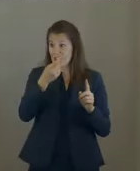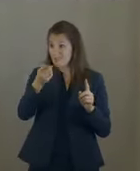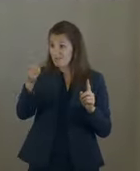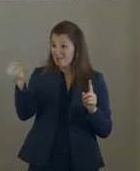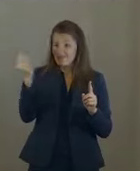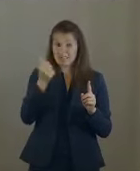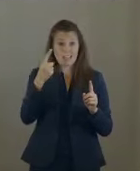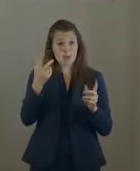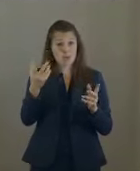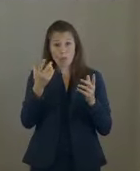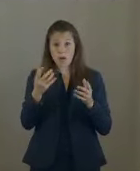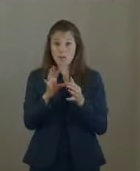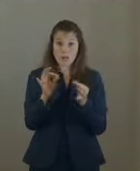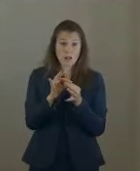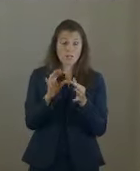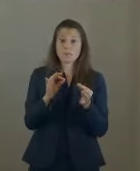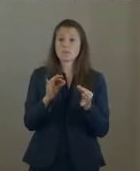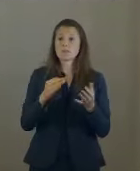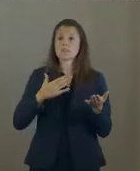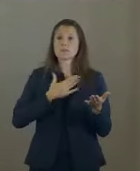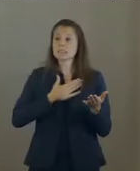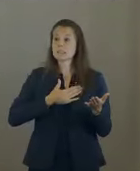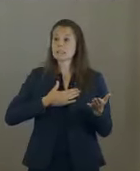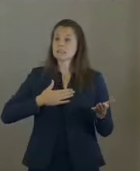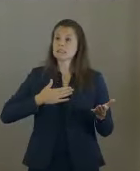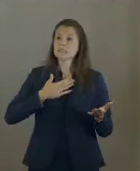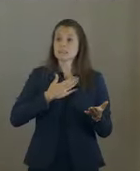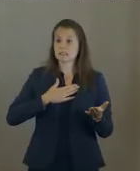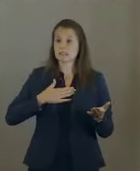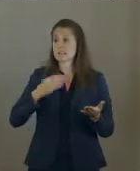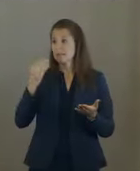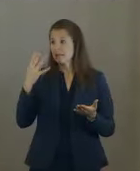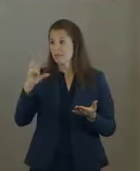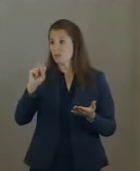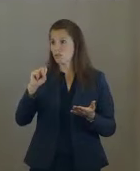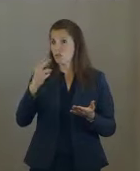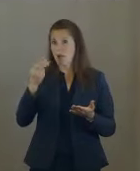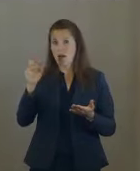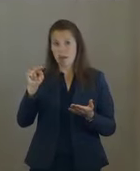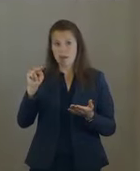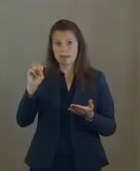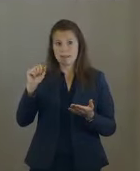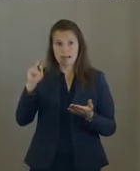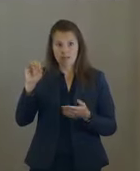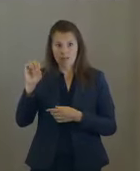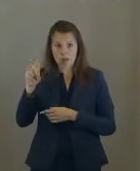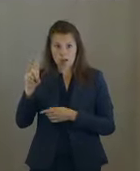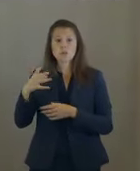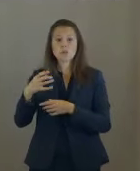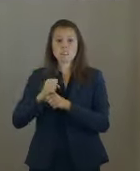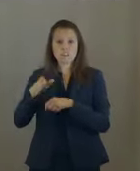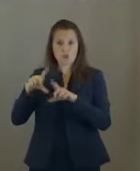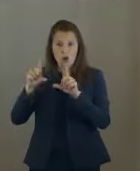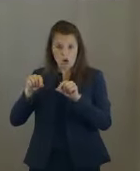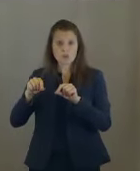you, make any comments, please make sure that Sean Sanford receives those forms.